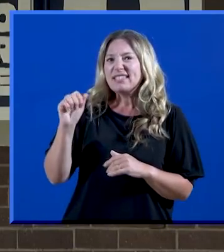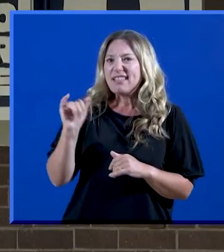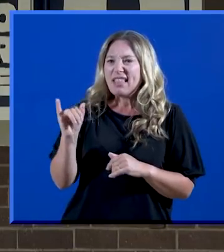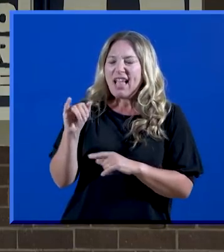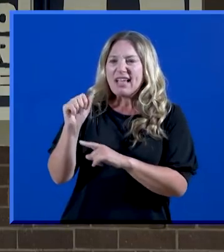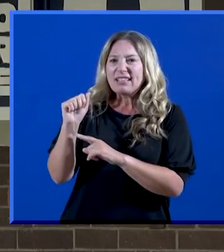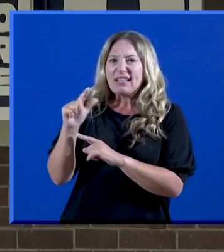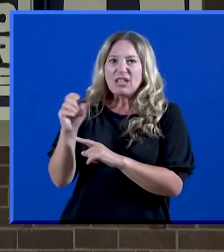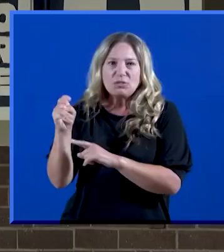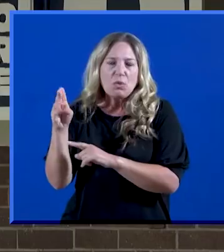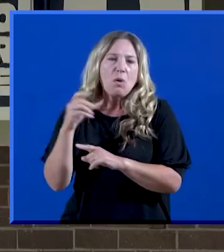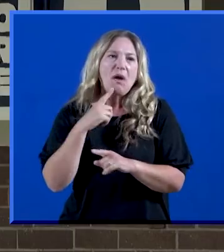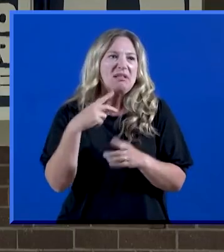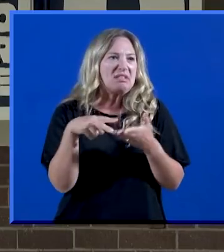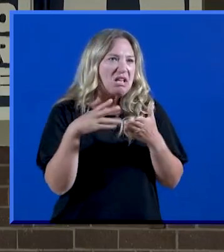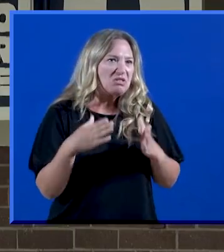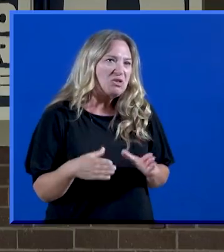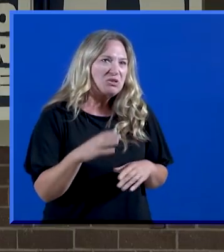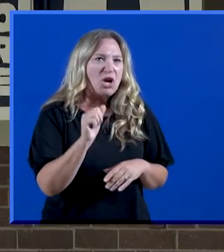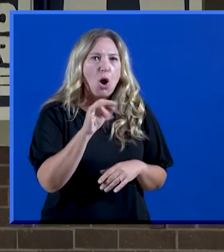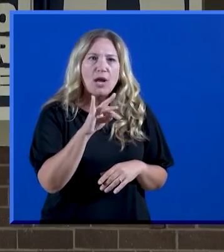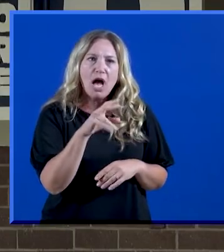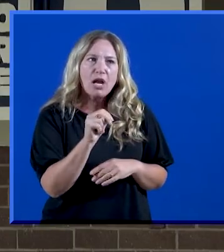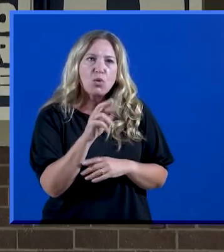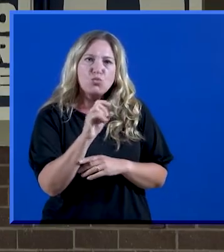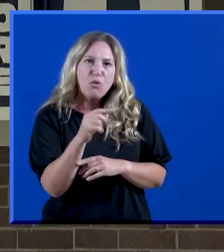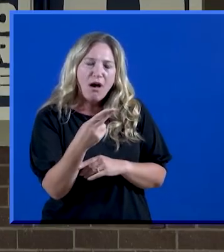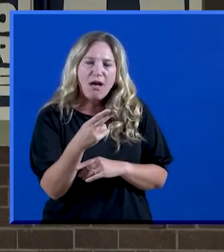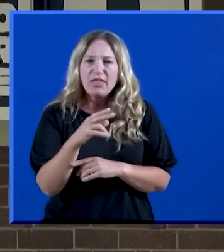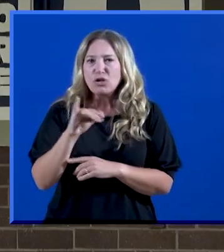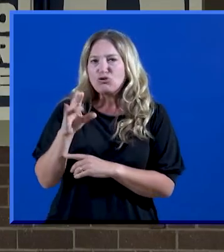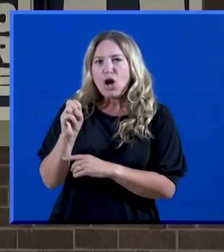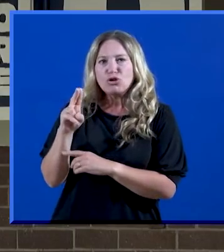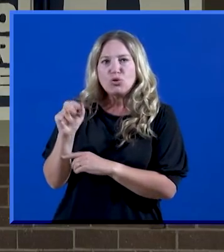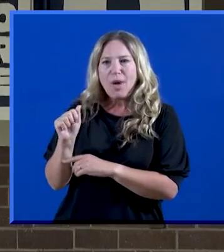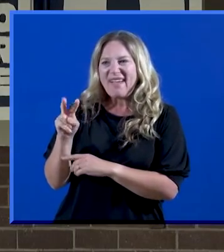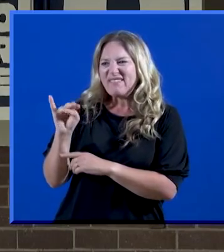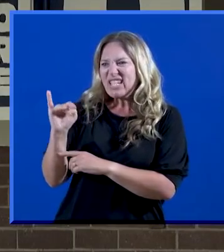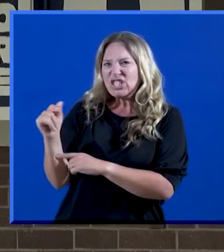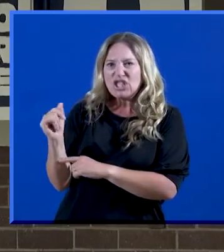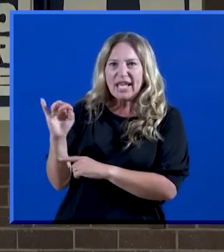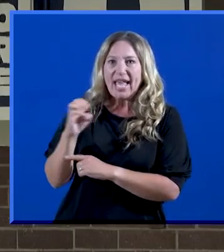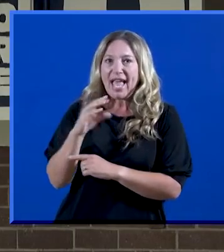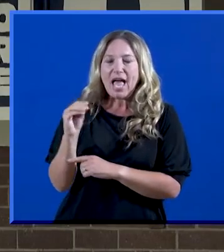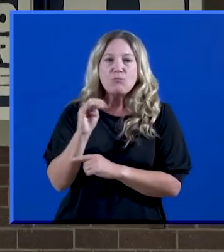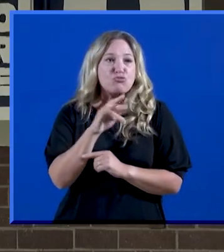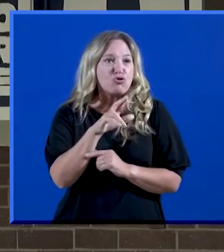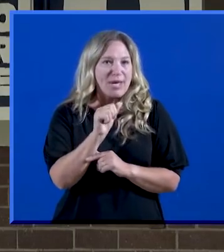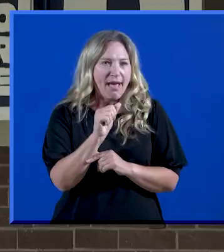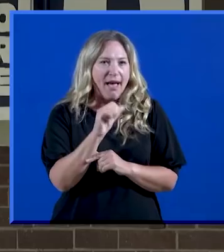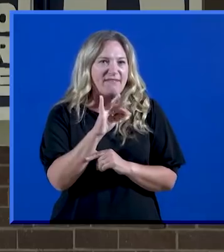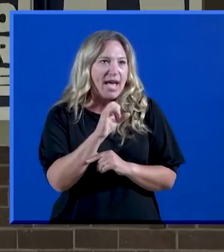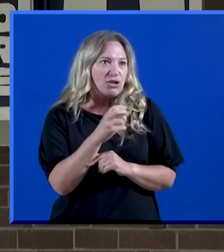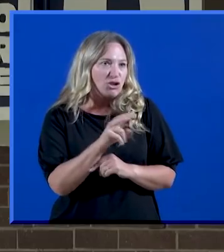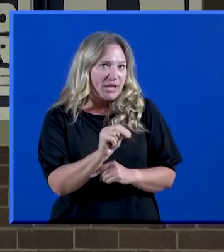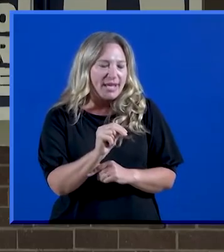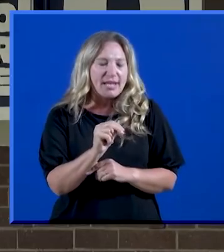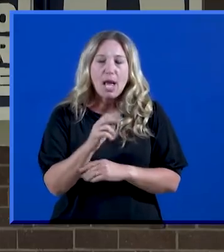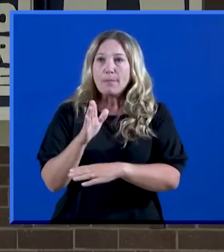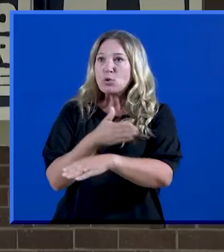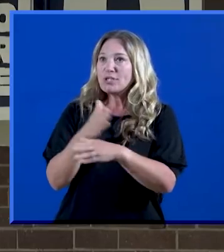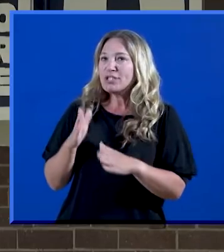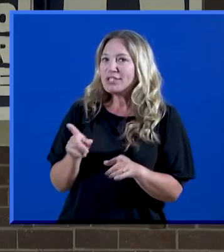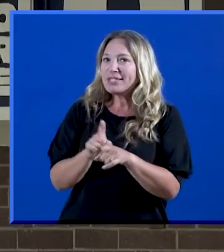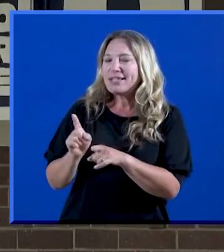dancers like Ariana Roth and Joshua Vinji and Maria Fashion, musicians like John Sandwell